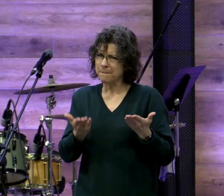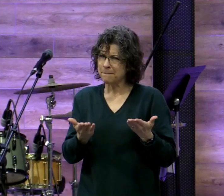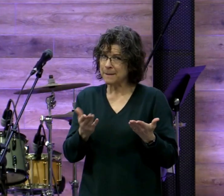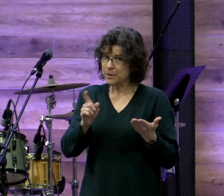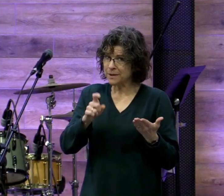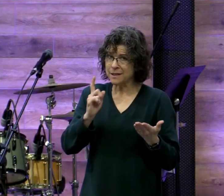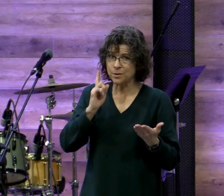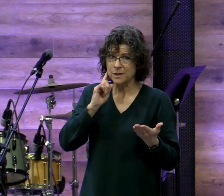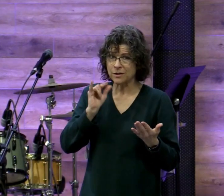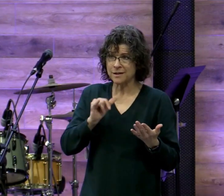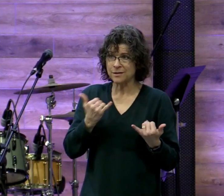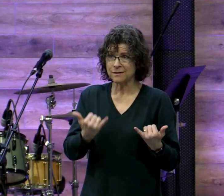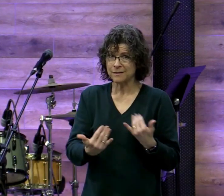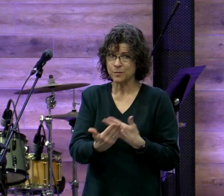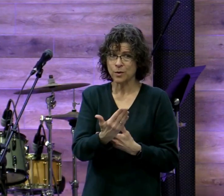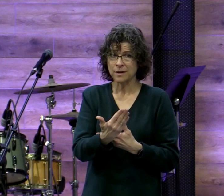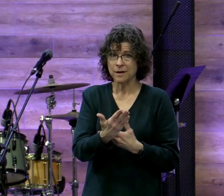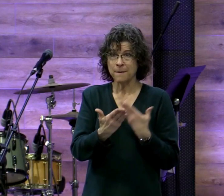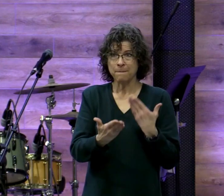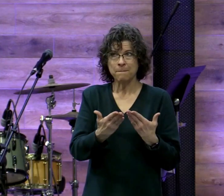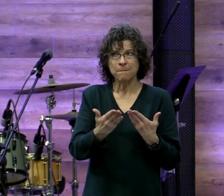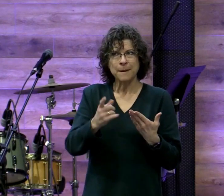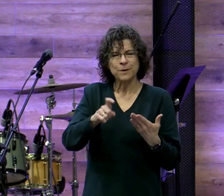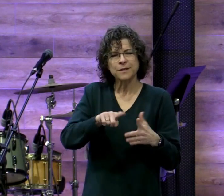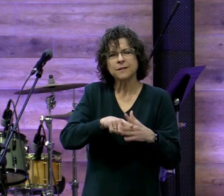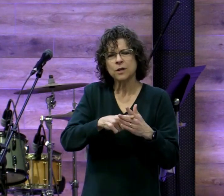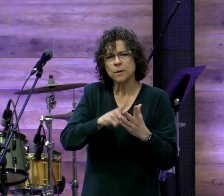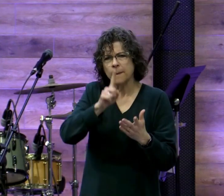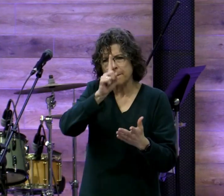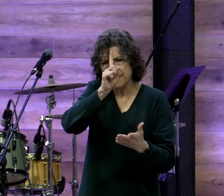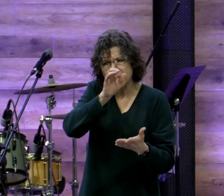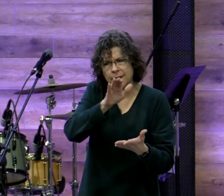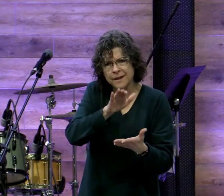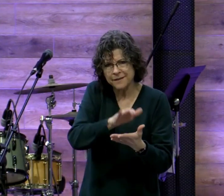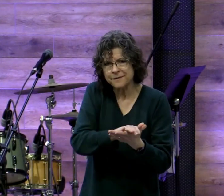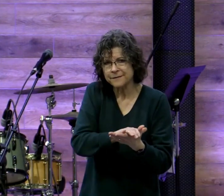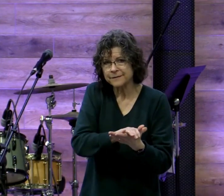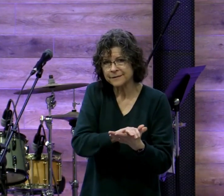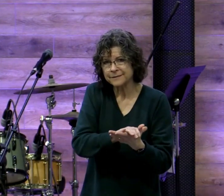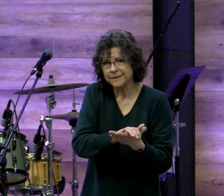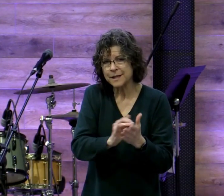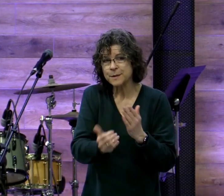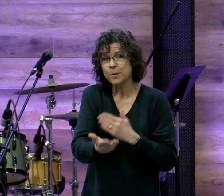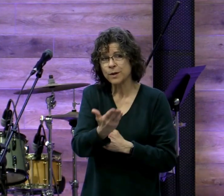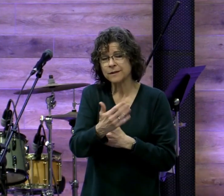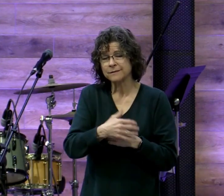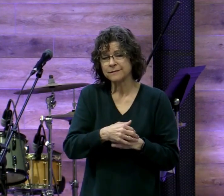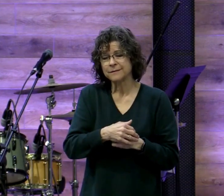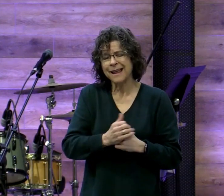that, but actually believe it and live like it's true